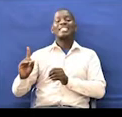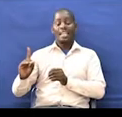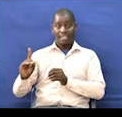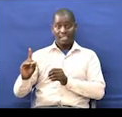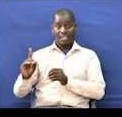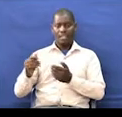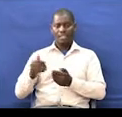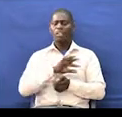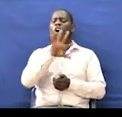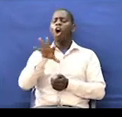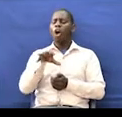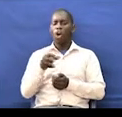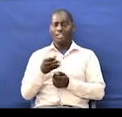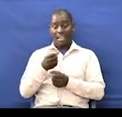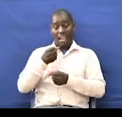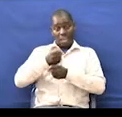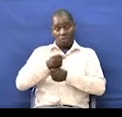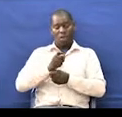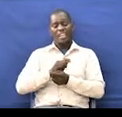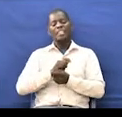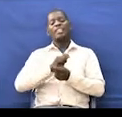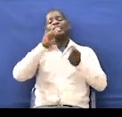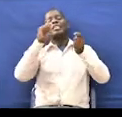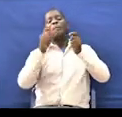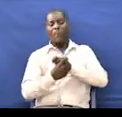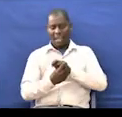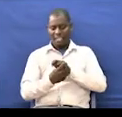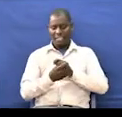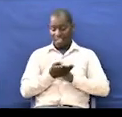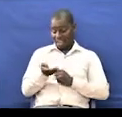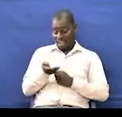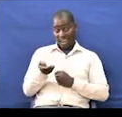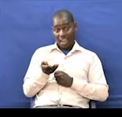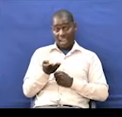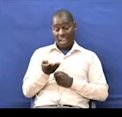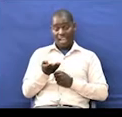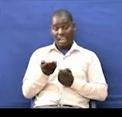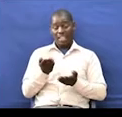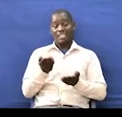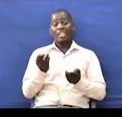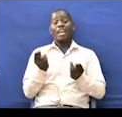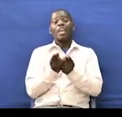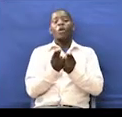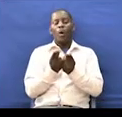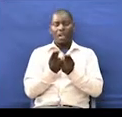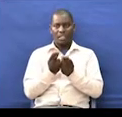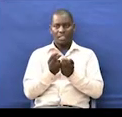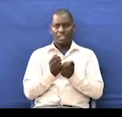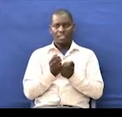what you can interpret here is that moment of force m is equals to force times perpendicular